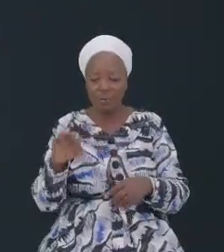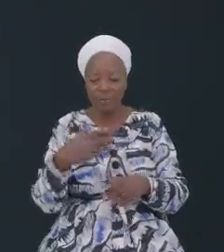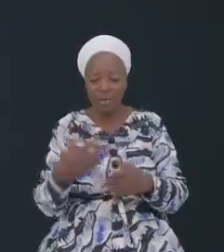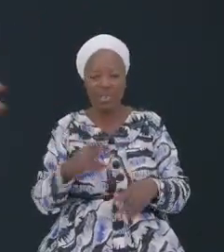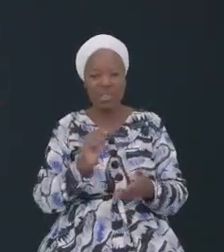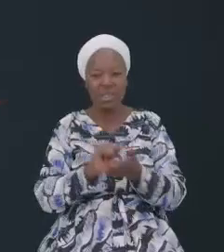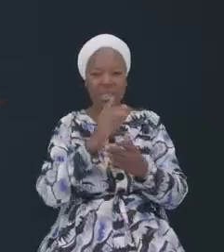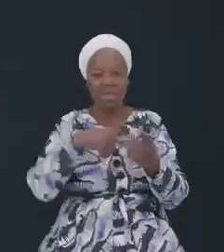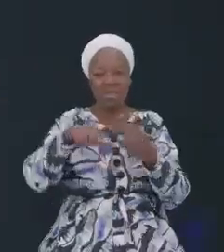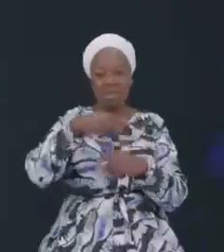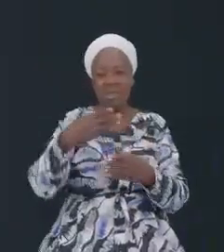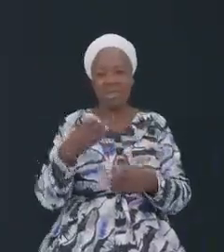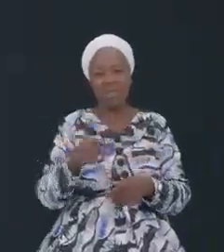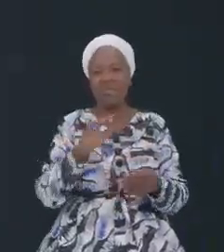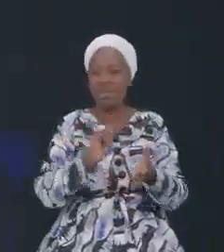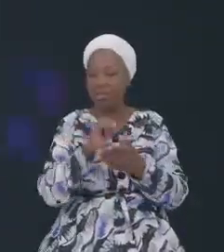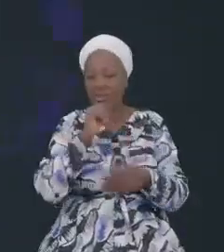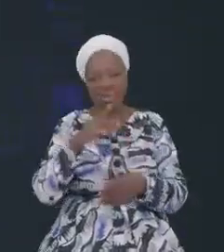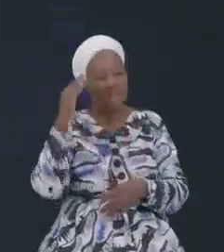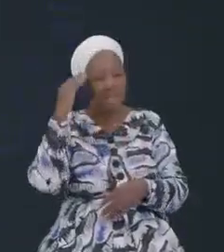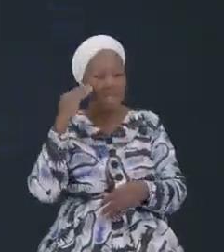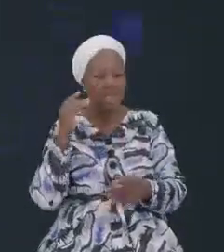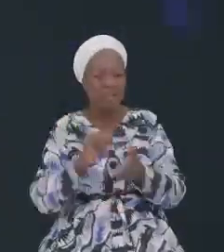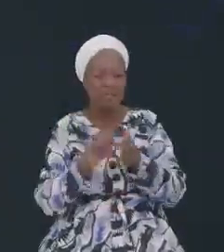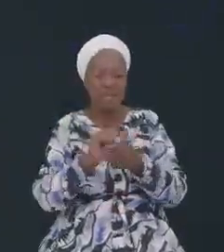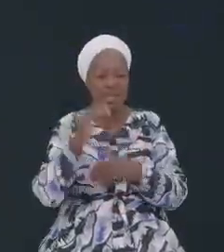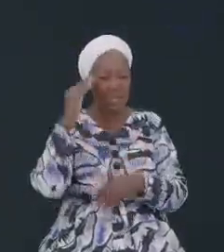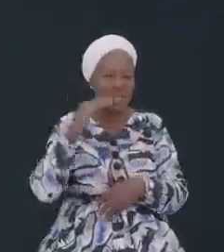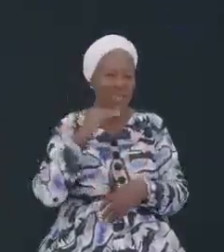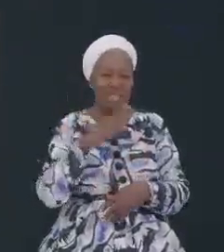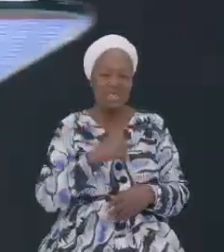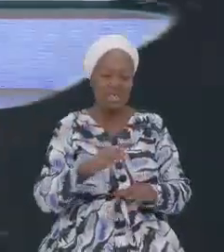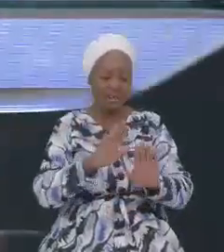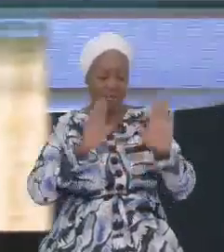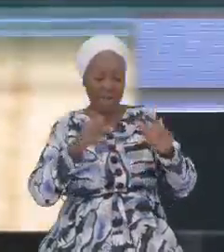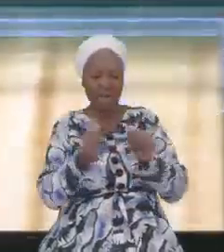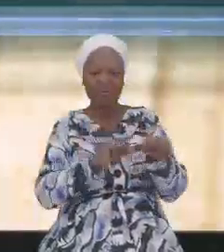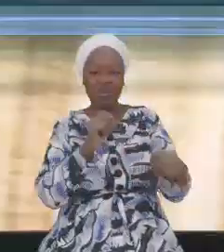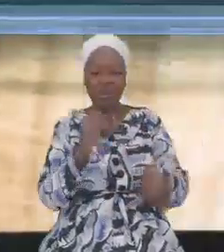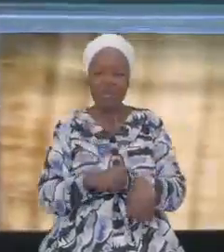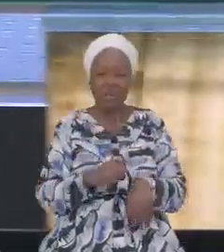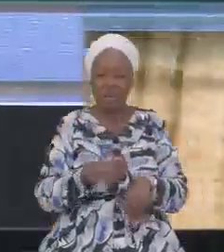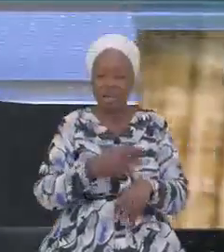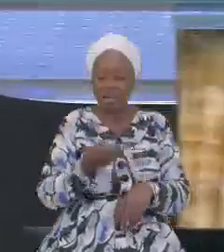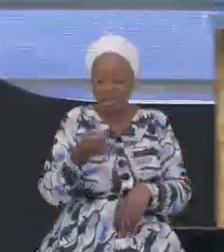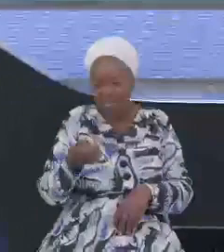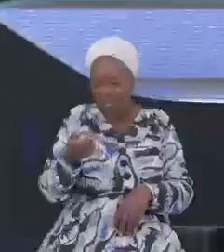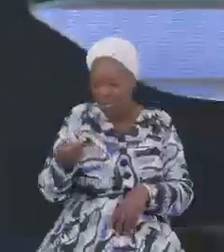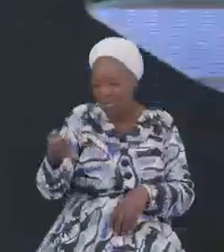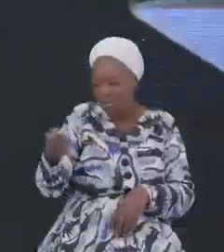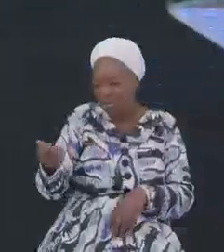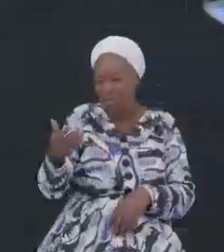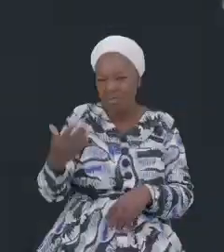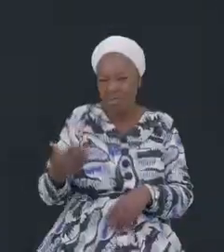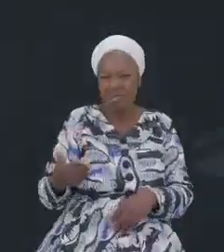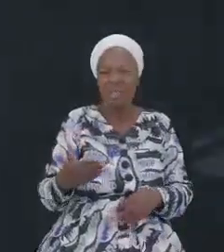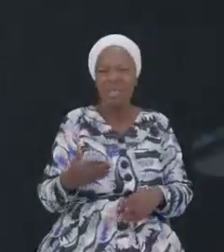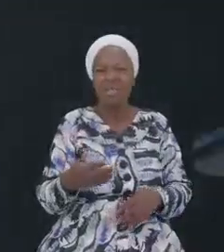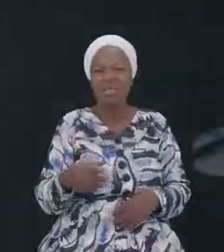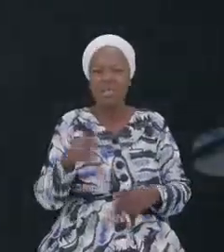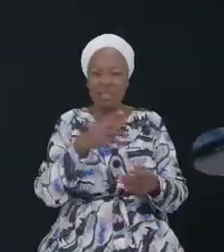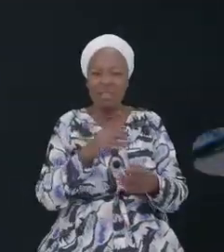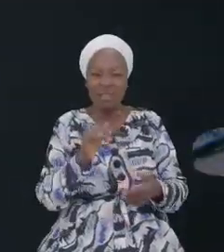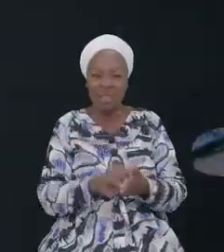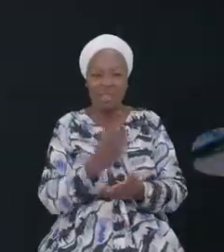head. If the head is timid and afraid every time, and the little puny